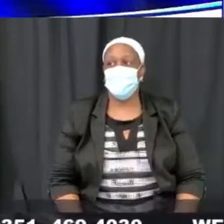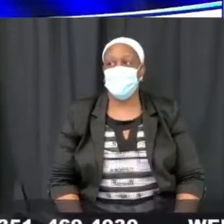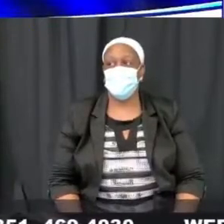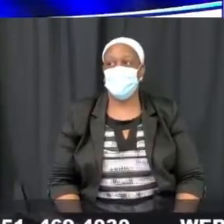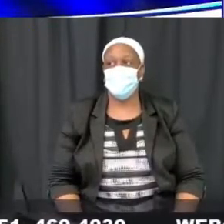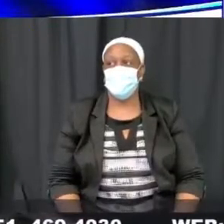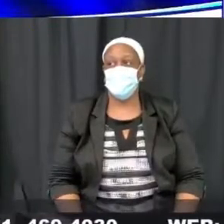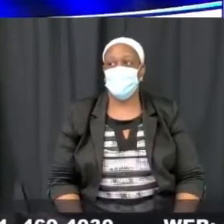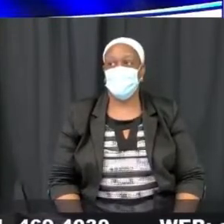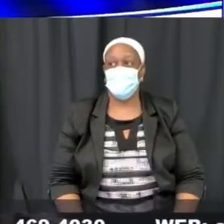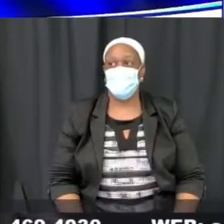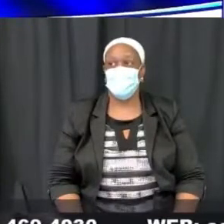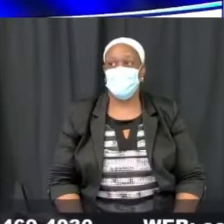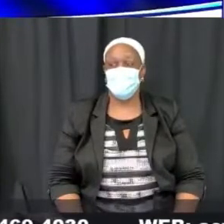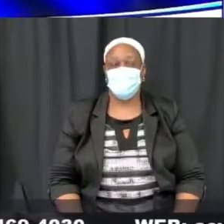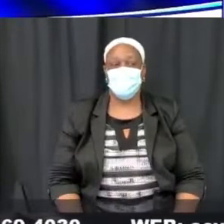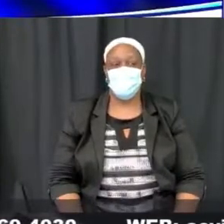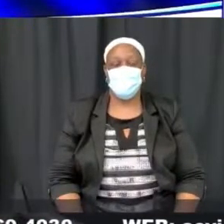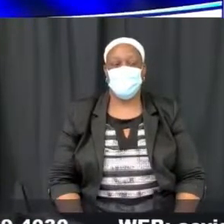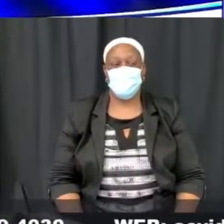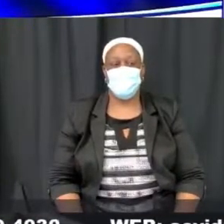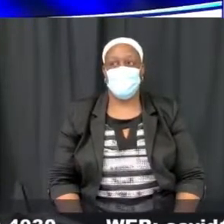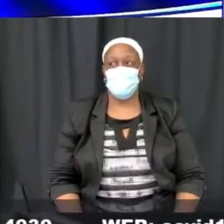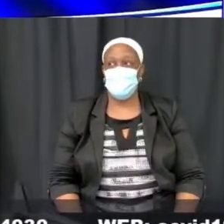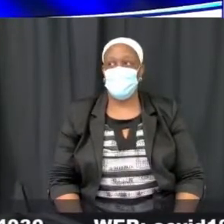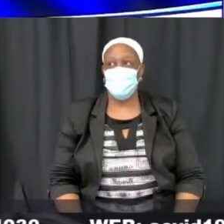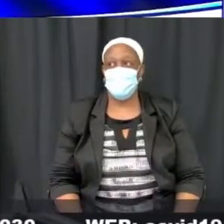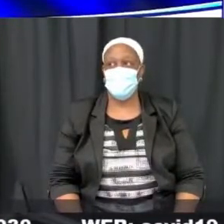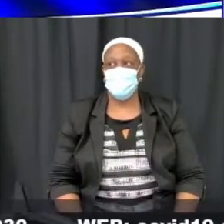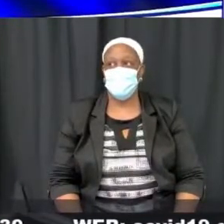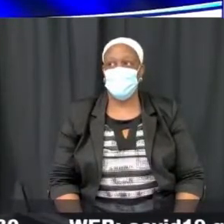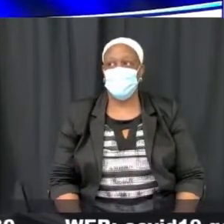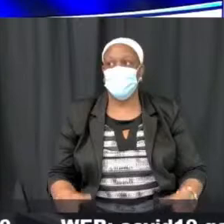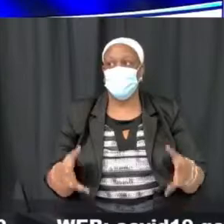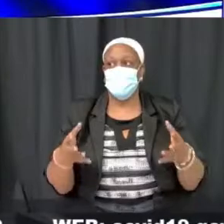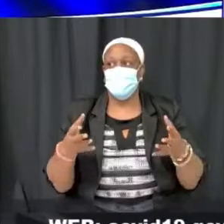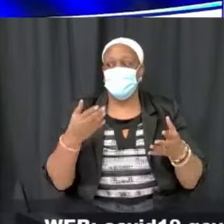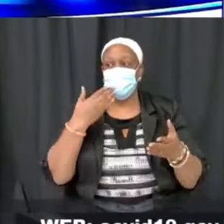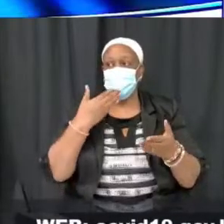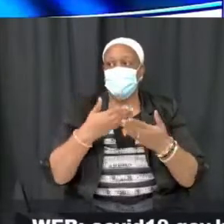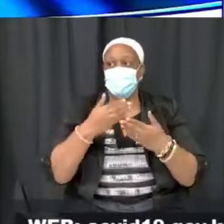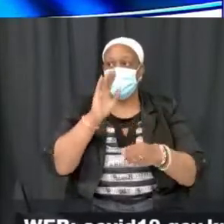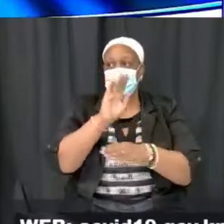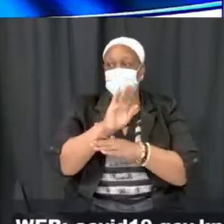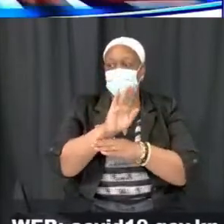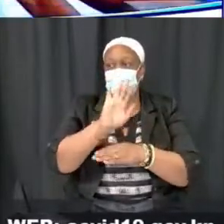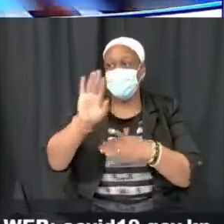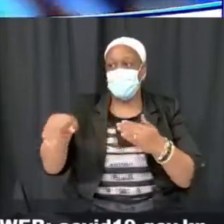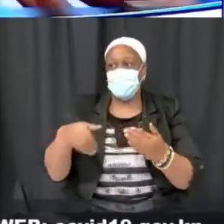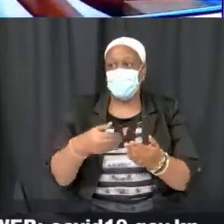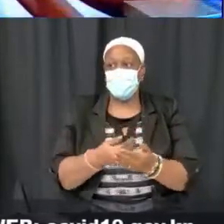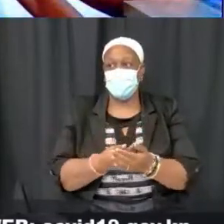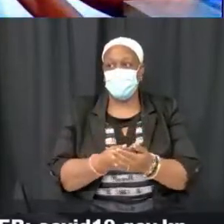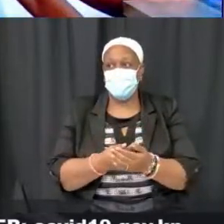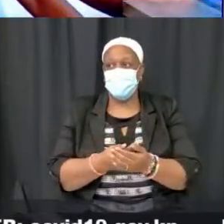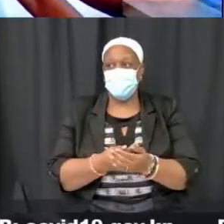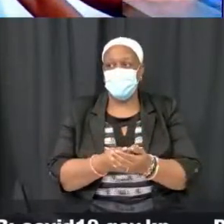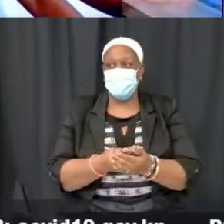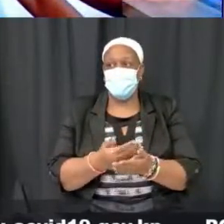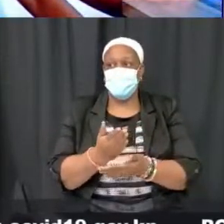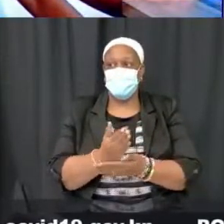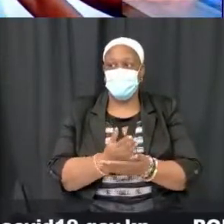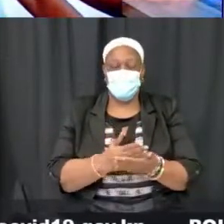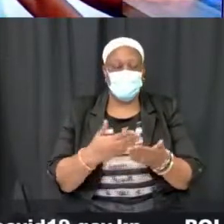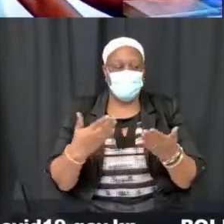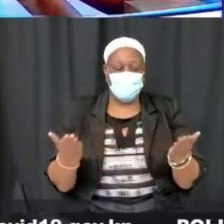I would like to adopt the protocols that have already been established. Good afternoon, everyone, those present at